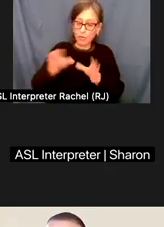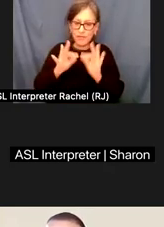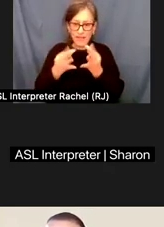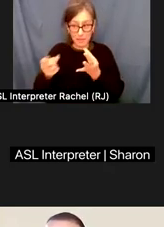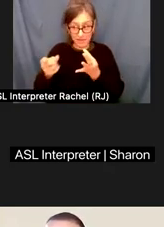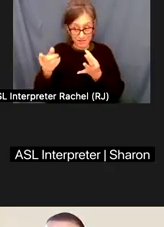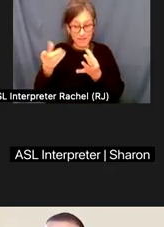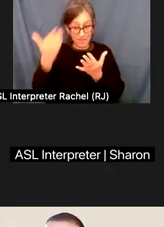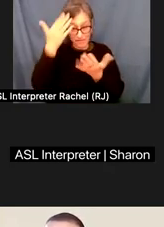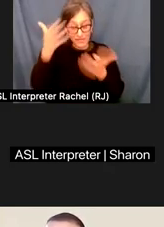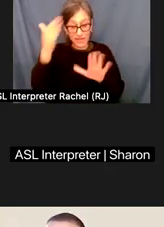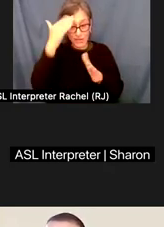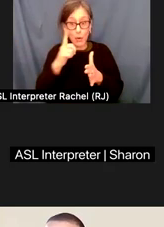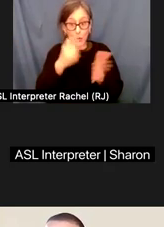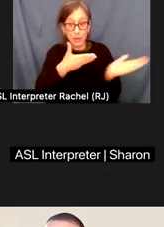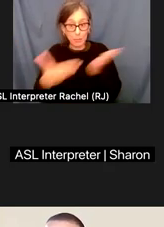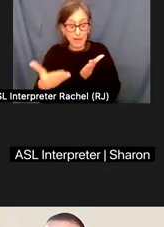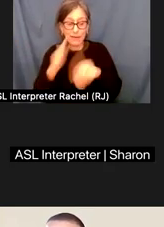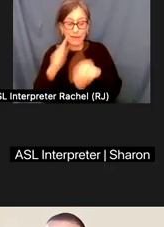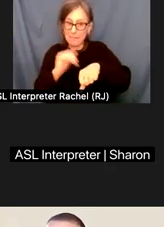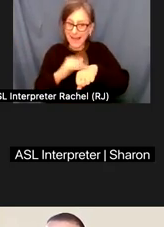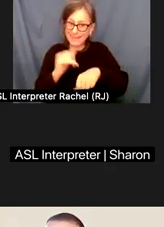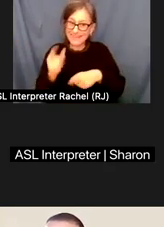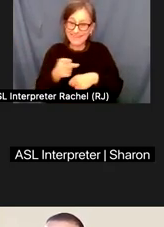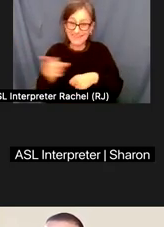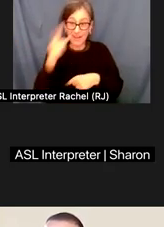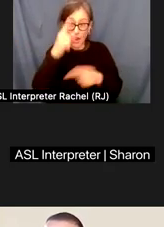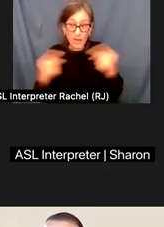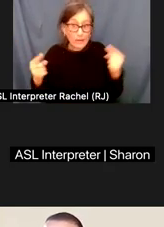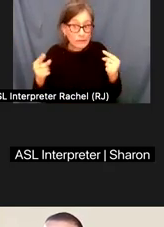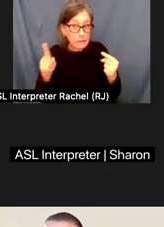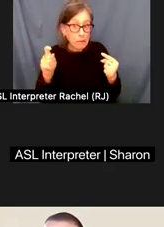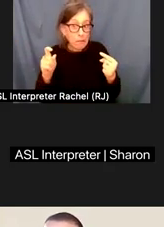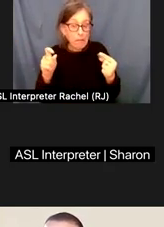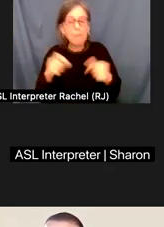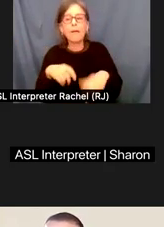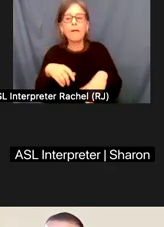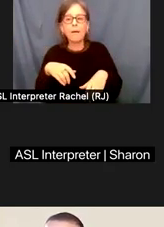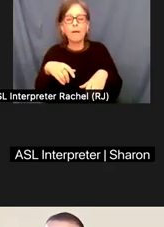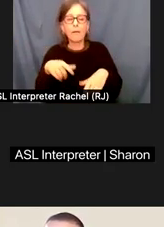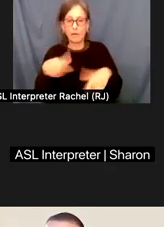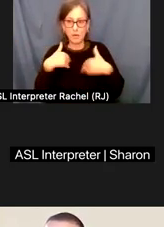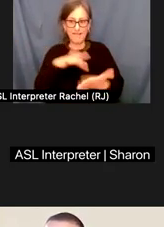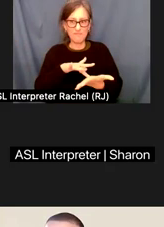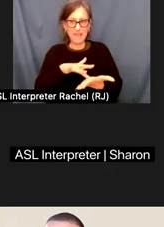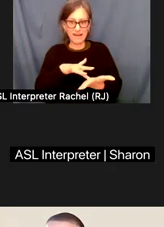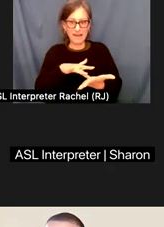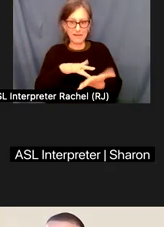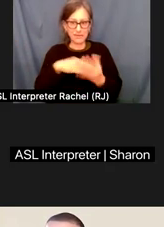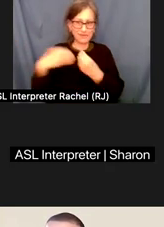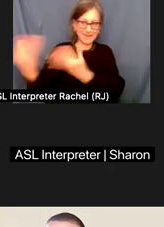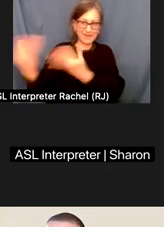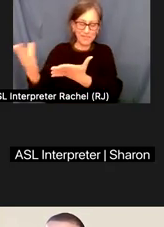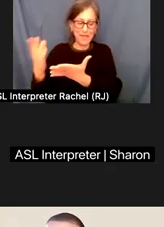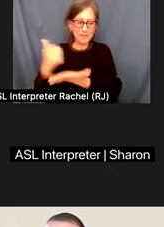know who you're bringing in terms of pets? Or is anybody allergic? Do you have the medication to provide them to help